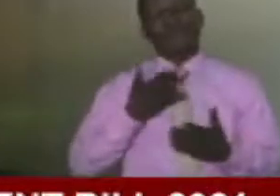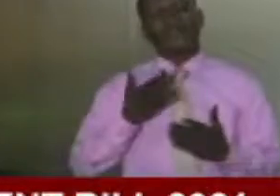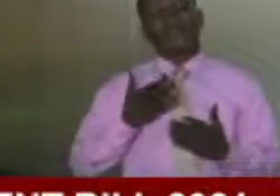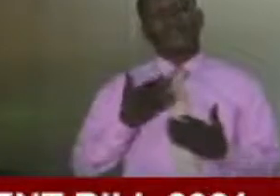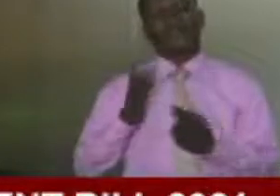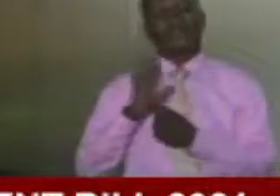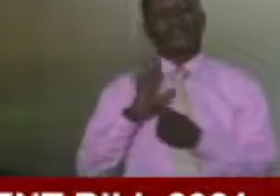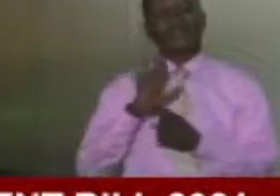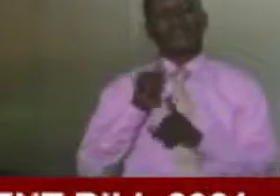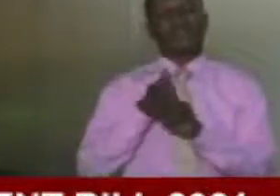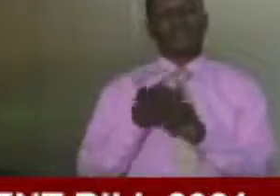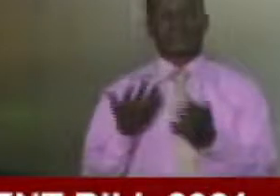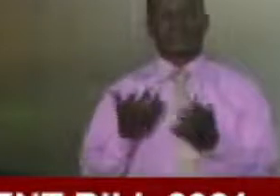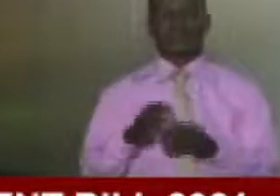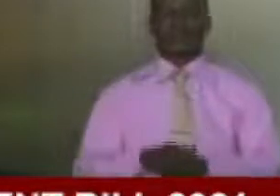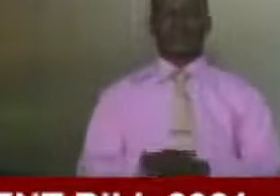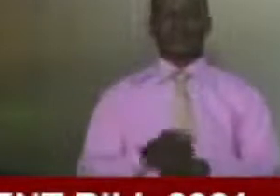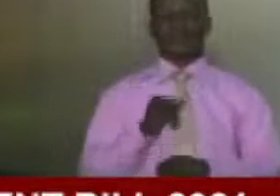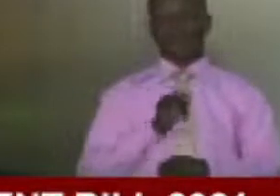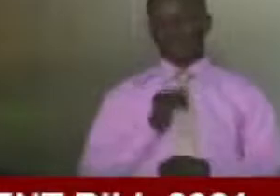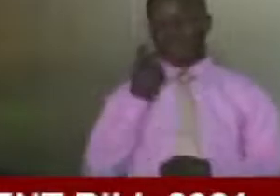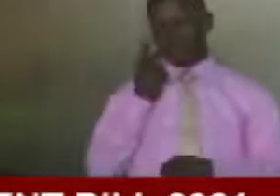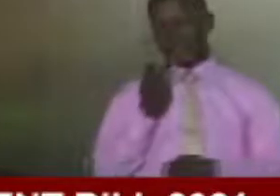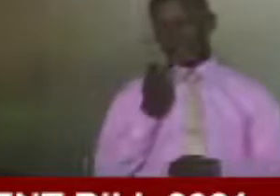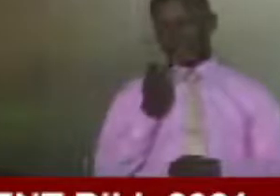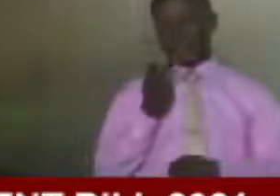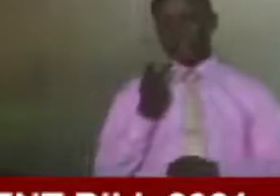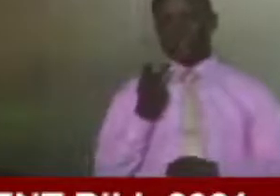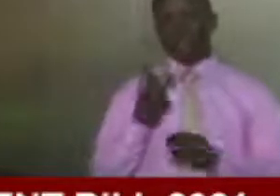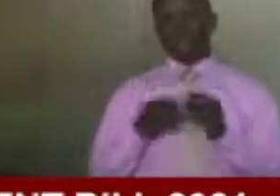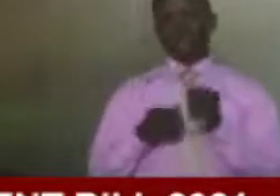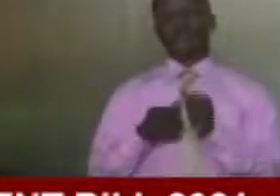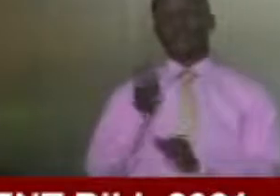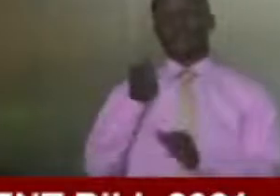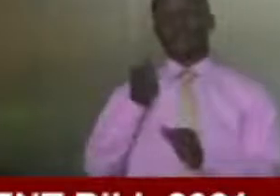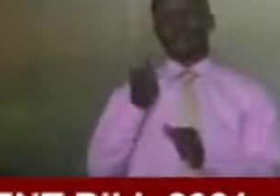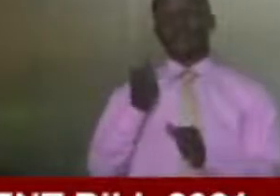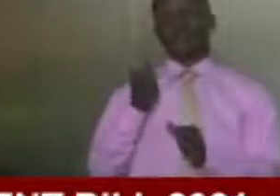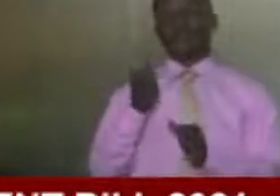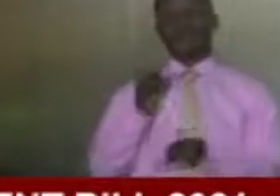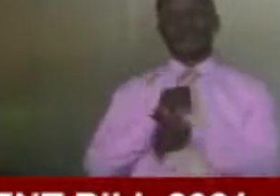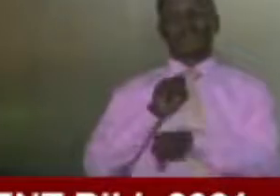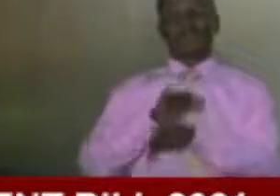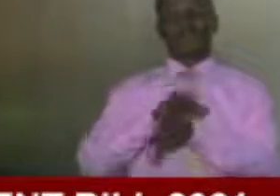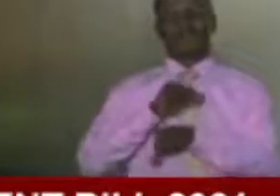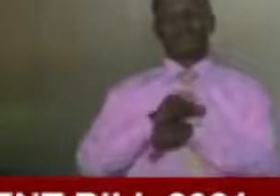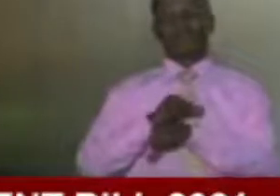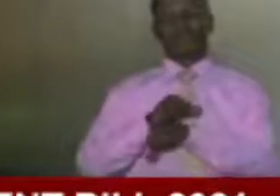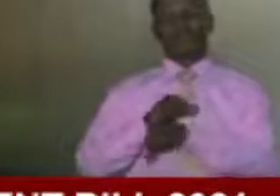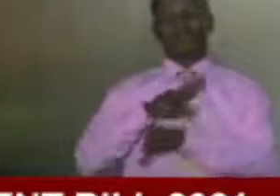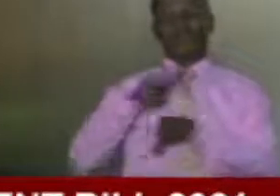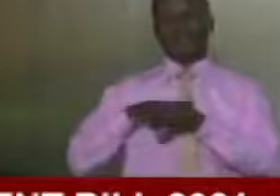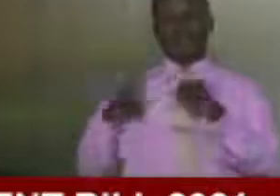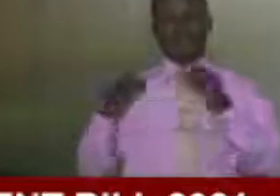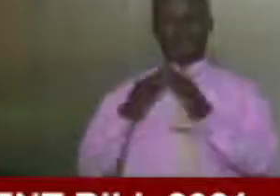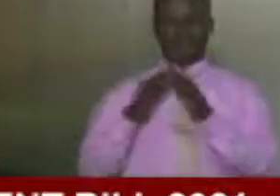expecting? I think that the major job of members of the National Assembly is to collate the aggregate